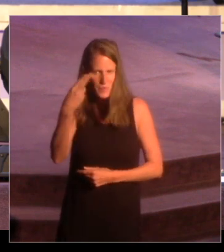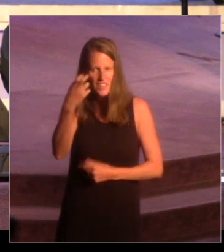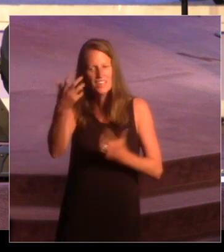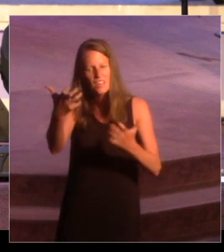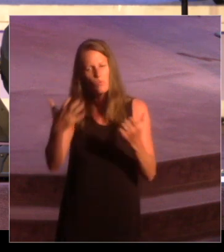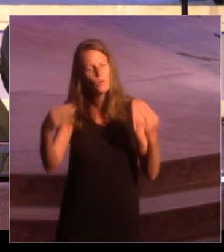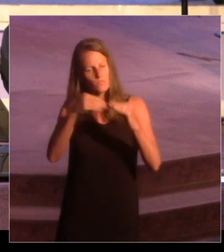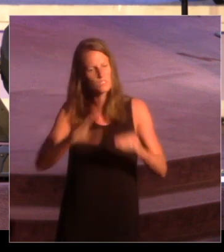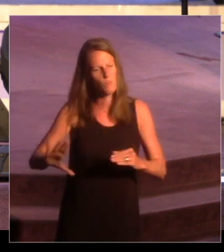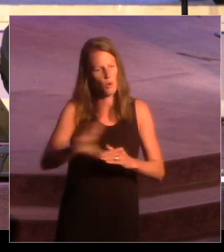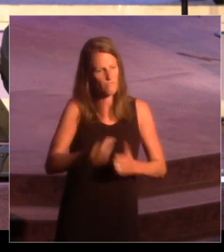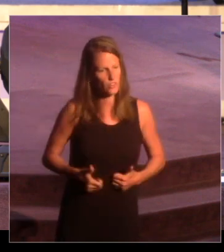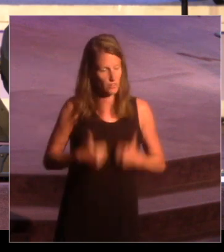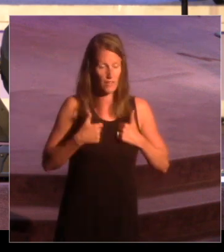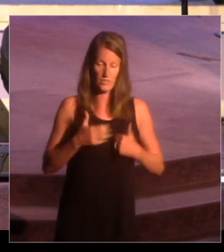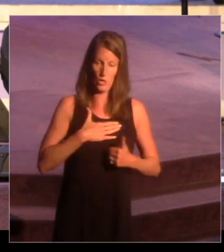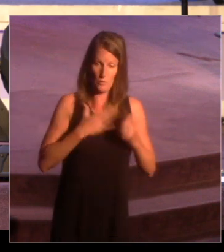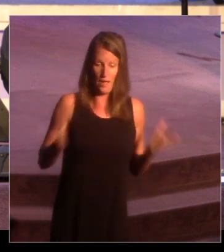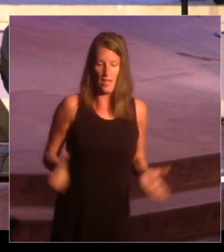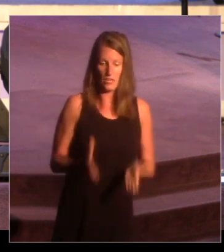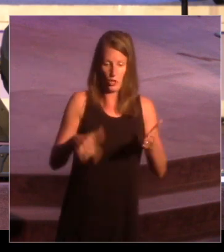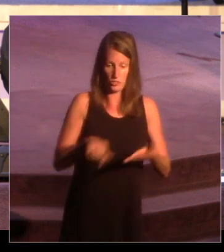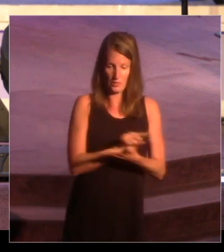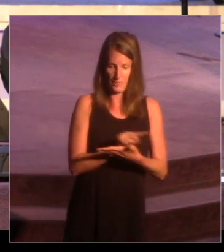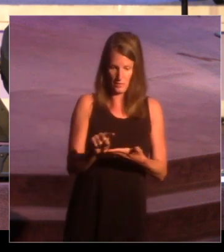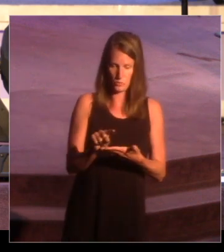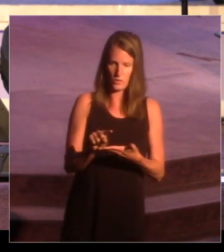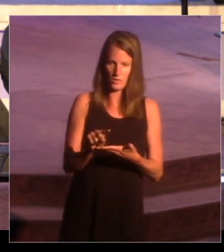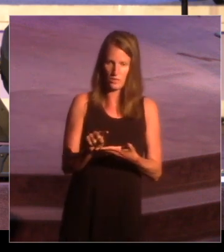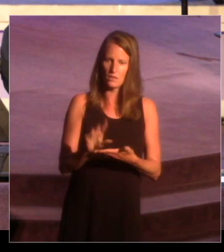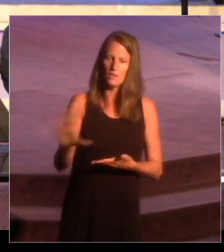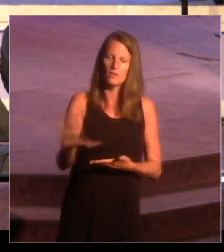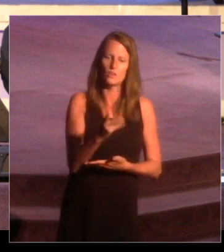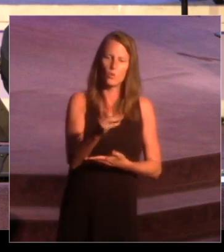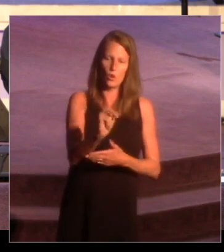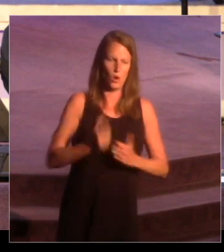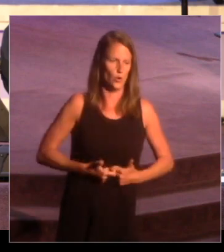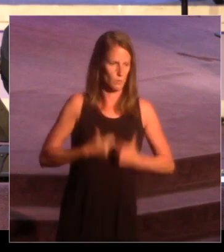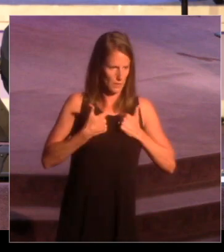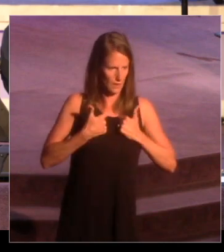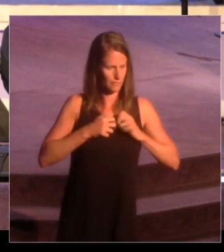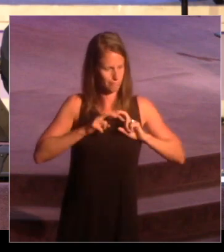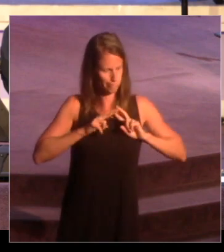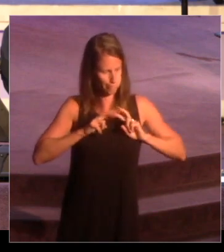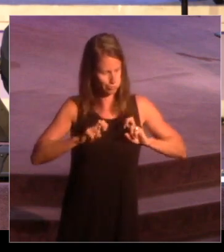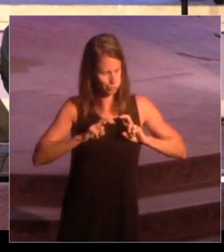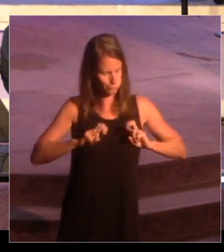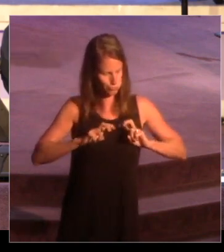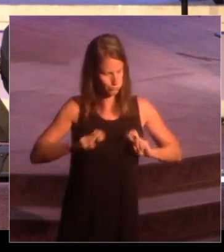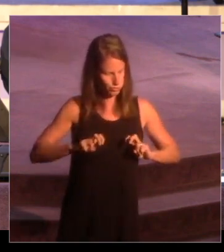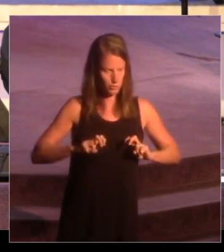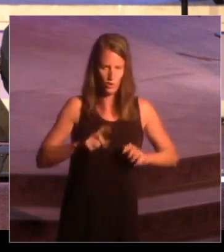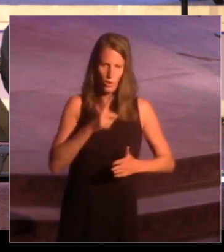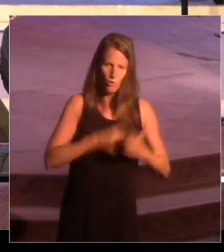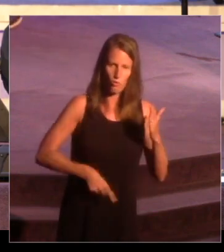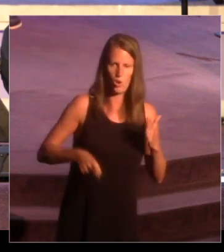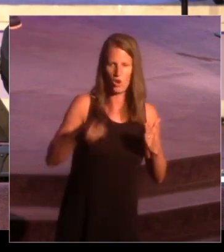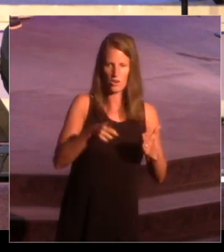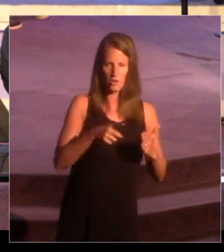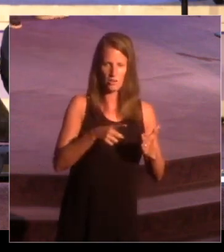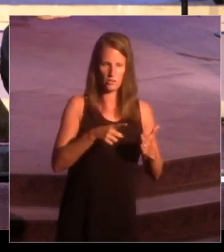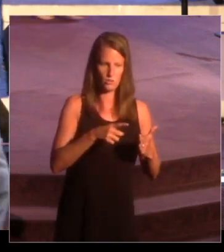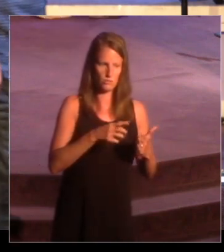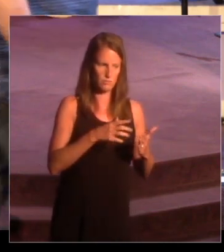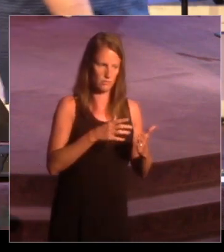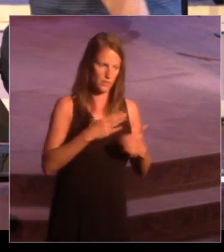so much more for us. So my encouragement to you this week, take an inventory of your life. What are the things you're giving yourself to, even if you